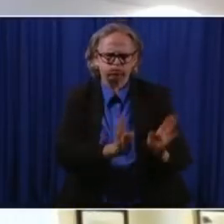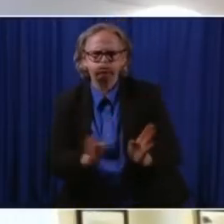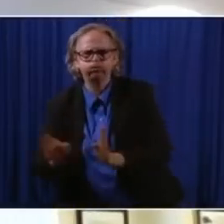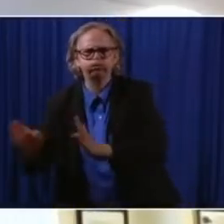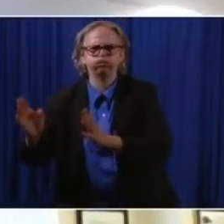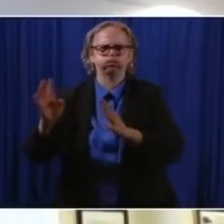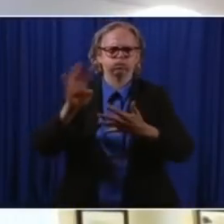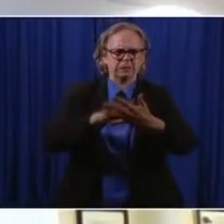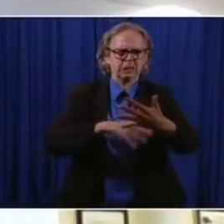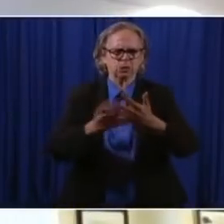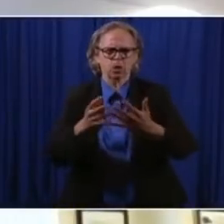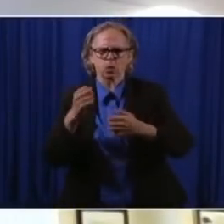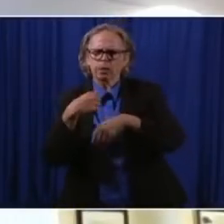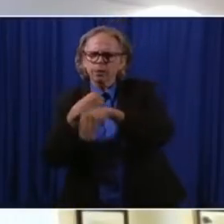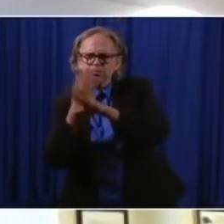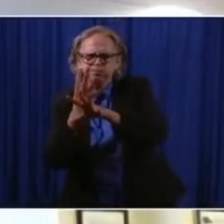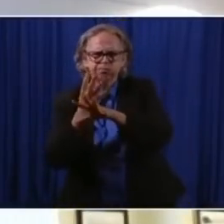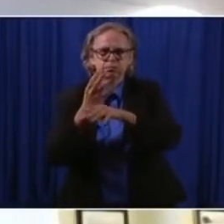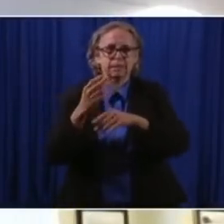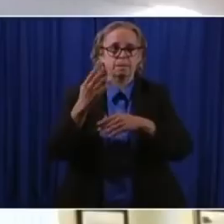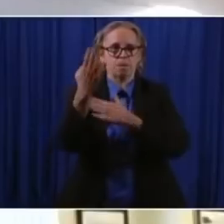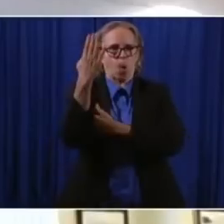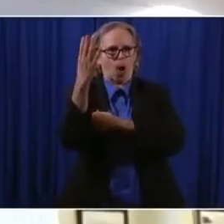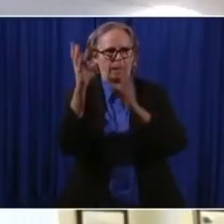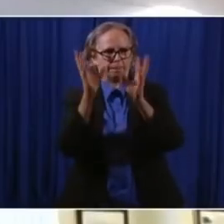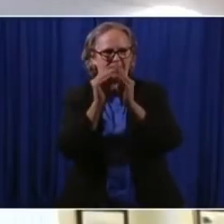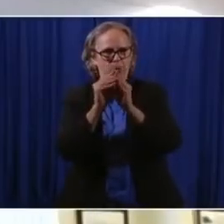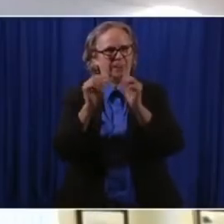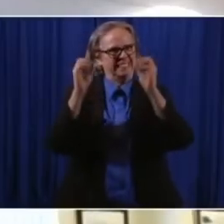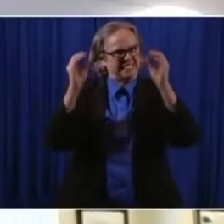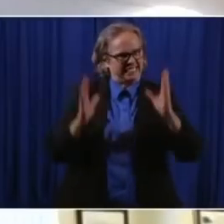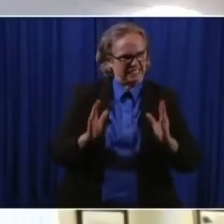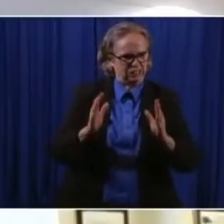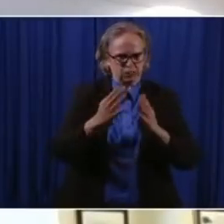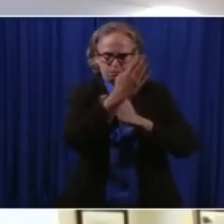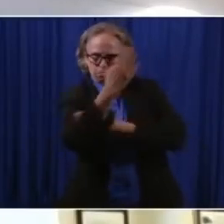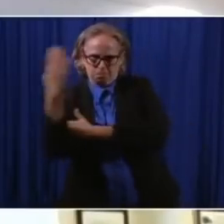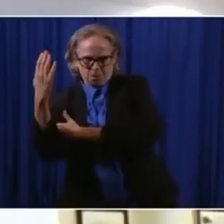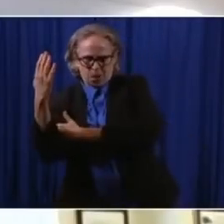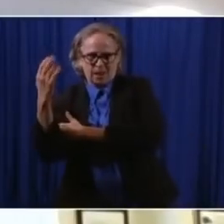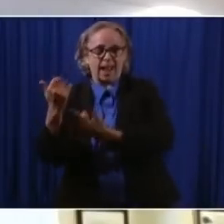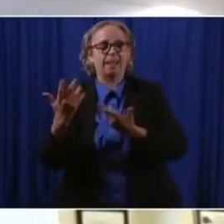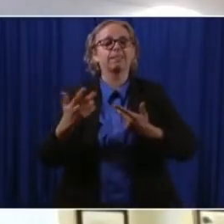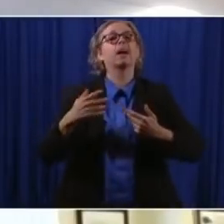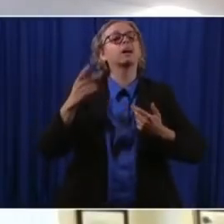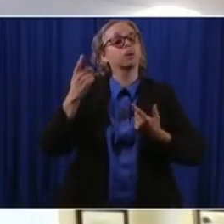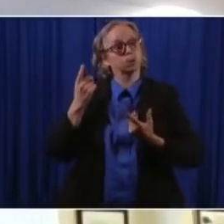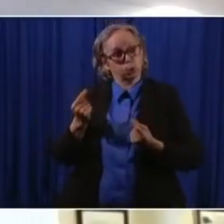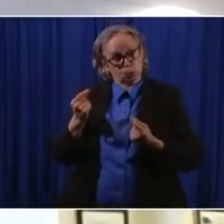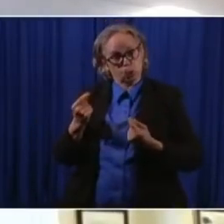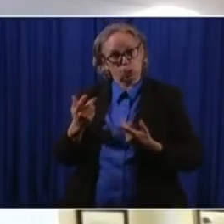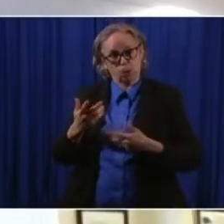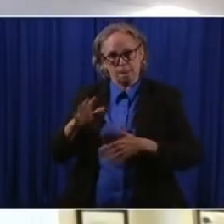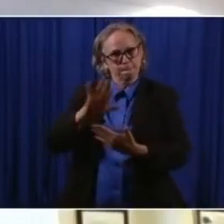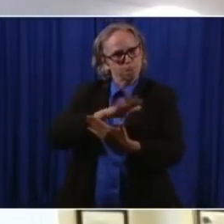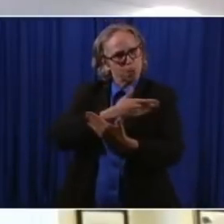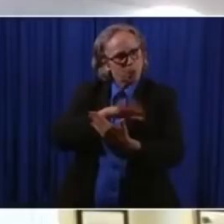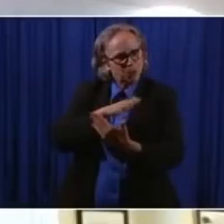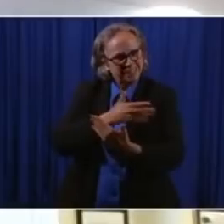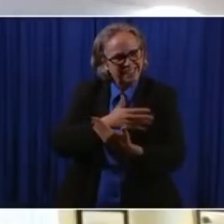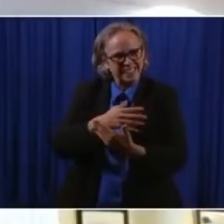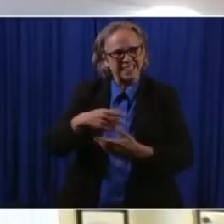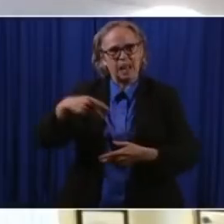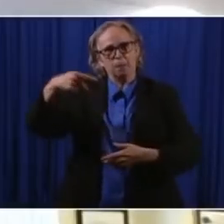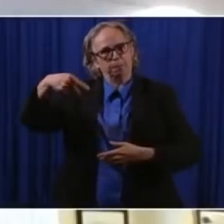with their teachers. We've allocated time for virtual art, music, and physical activity, direct